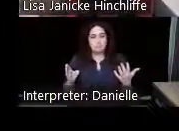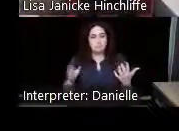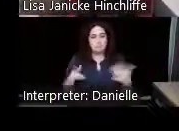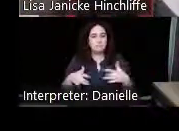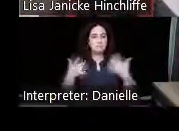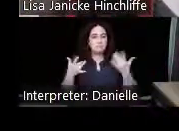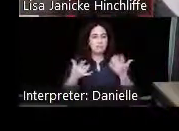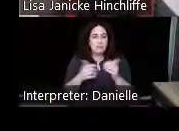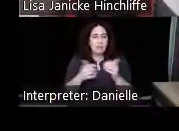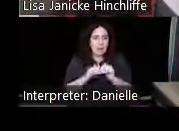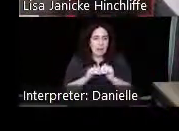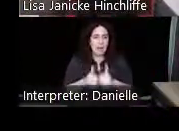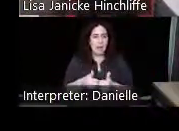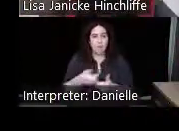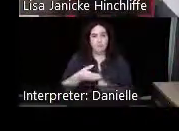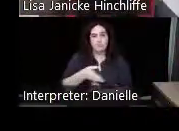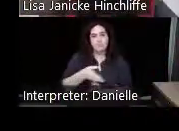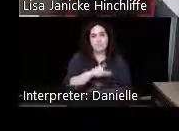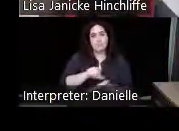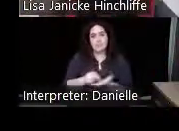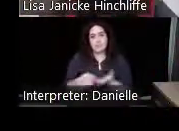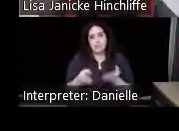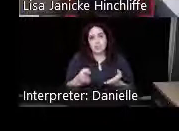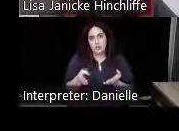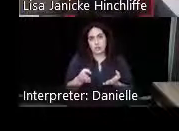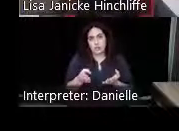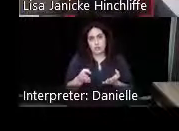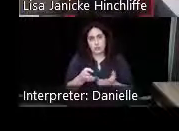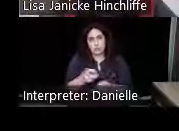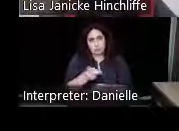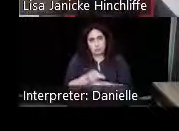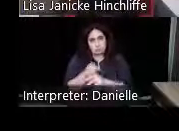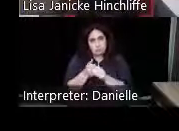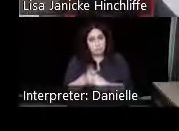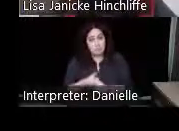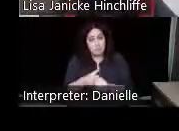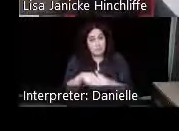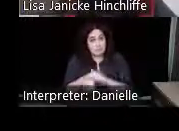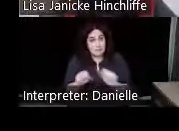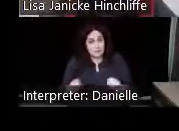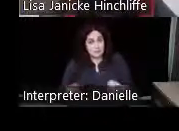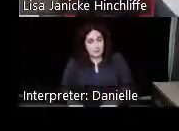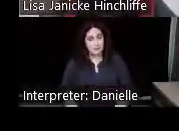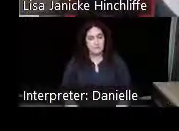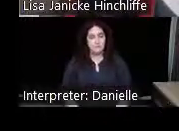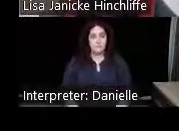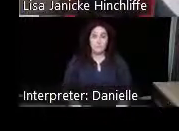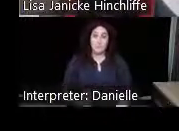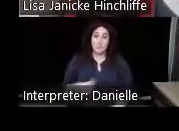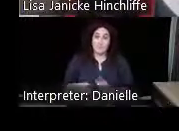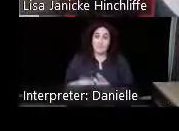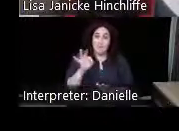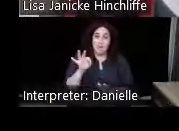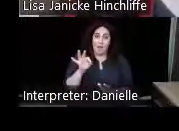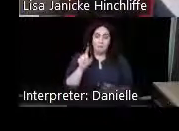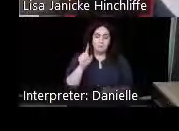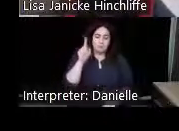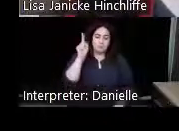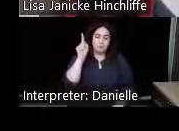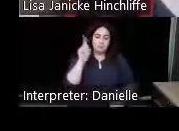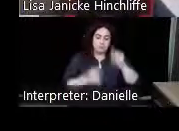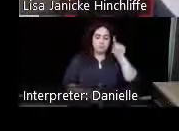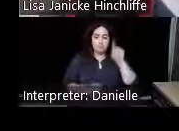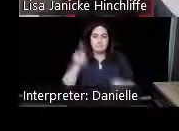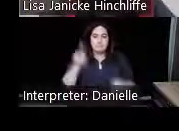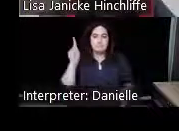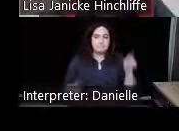server accessibility? So we found that it varies widely. We did find